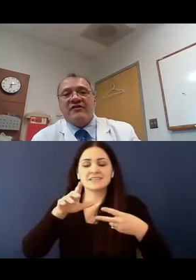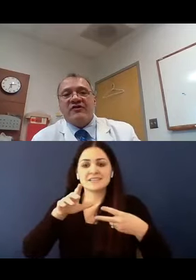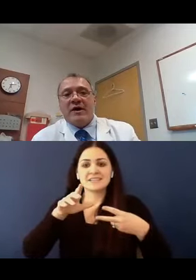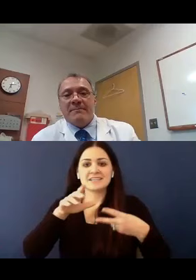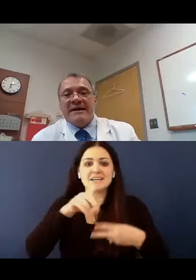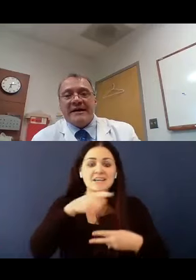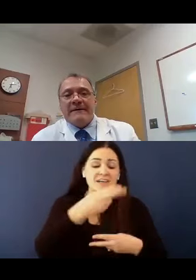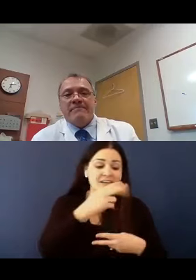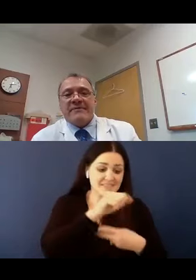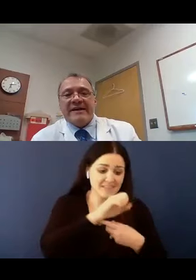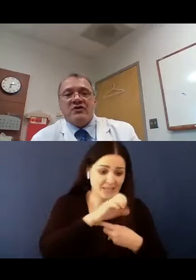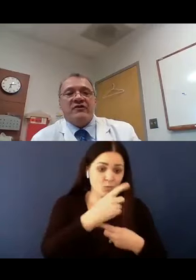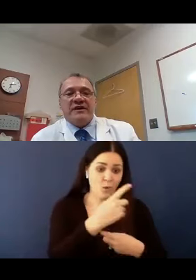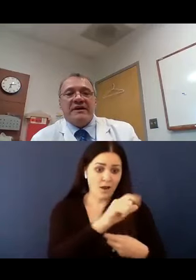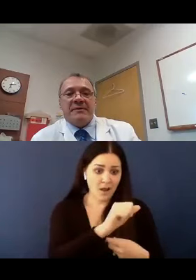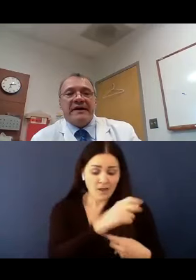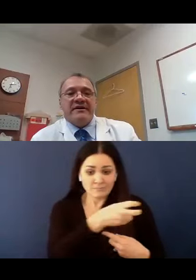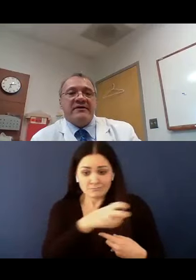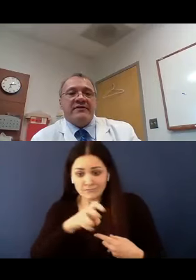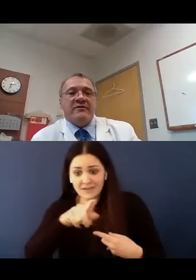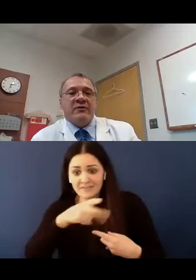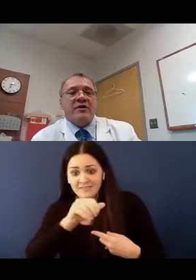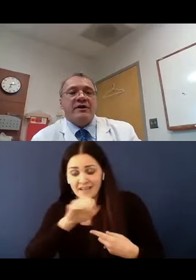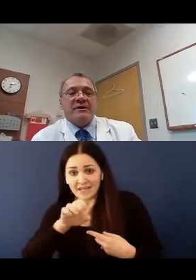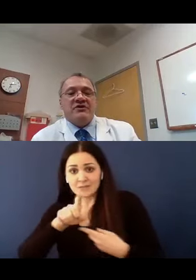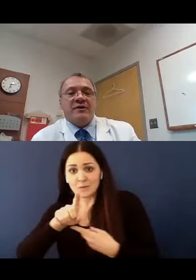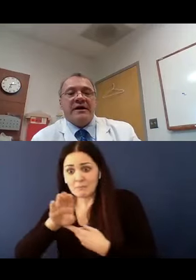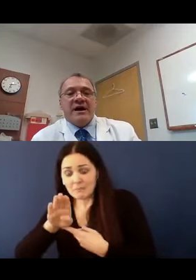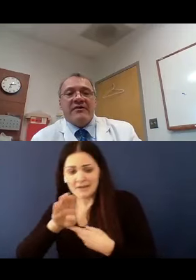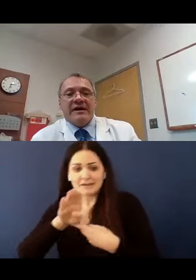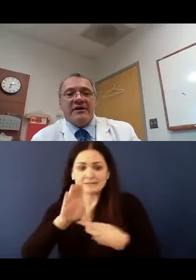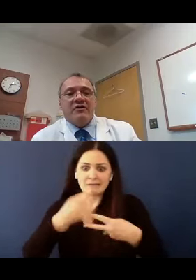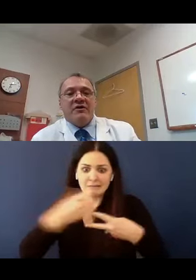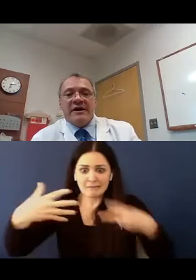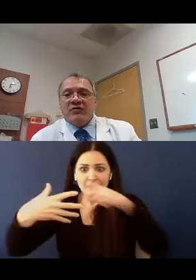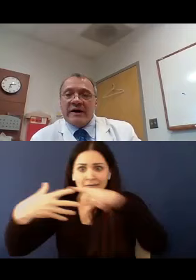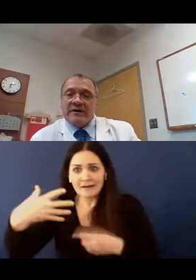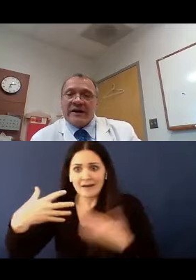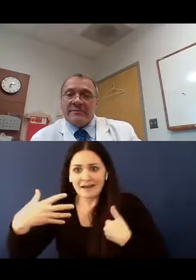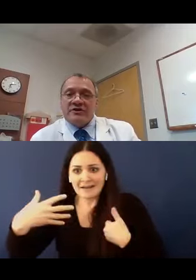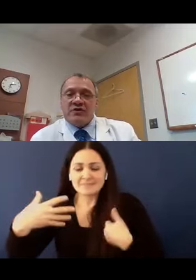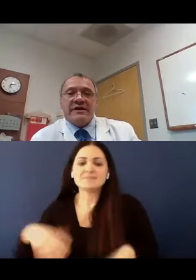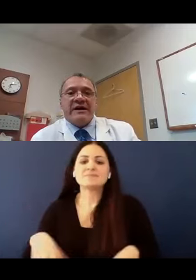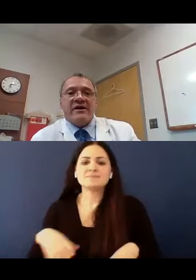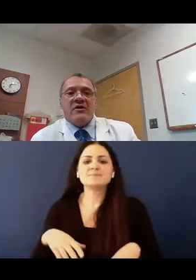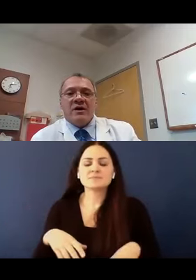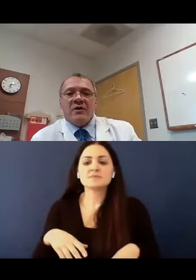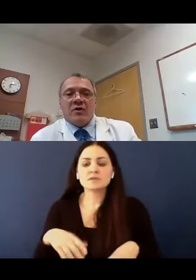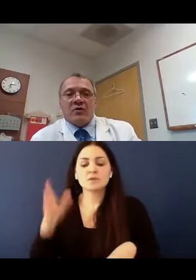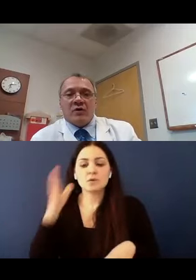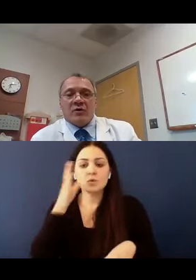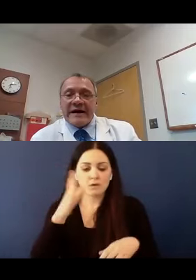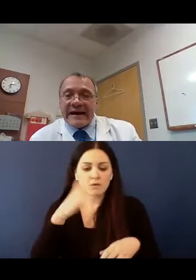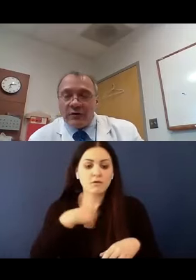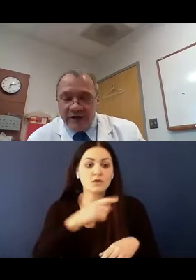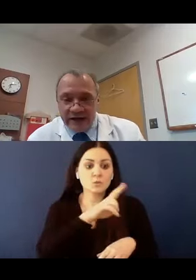goes into phase 1B. And you can see by that we're going to be doing the Hill as well as ambulatory care.